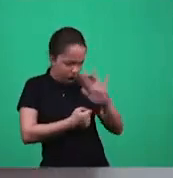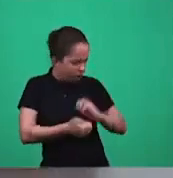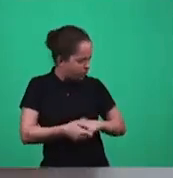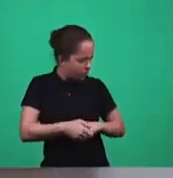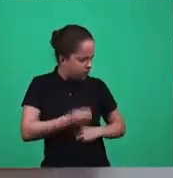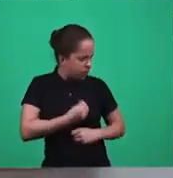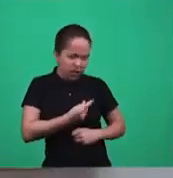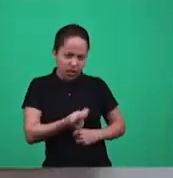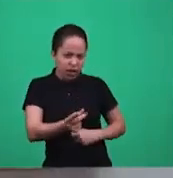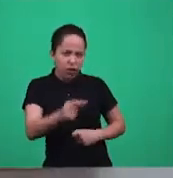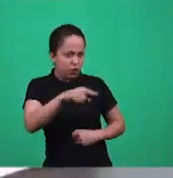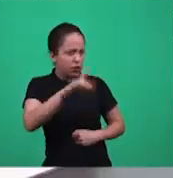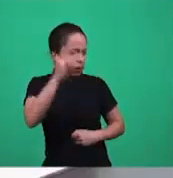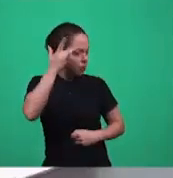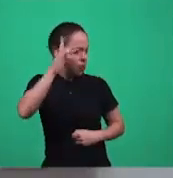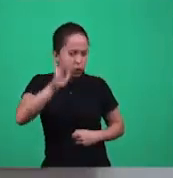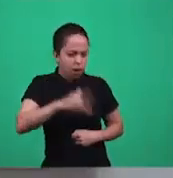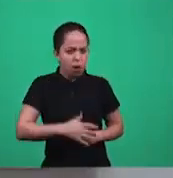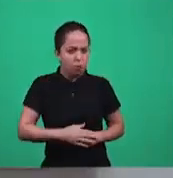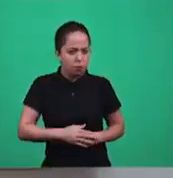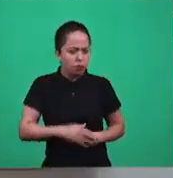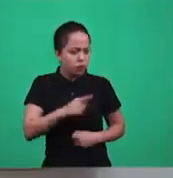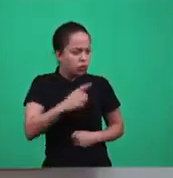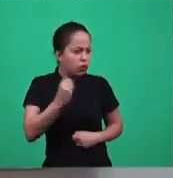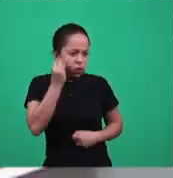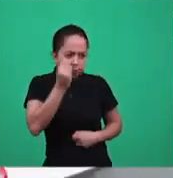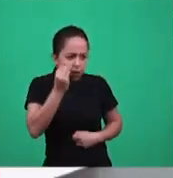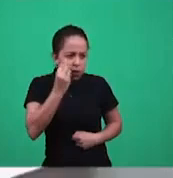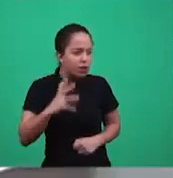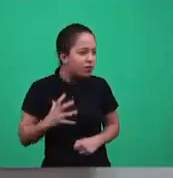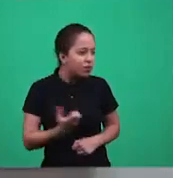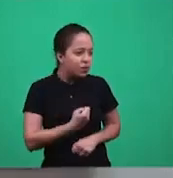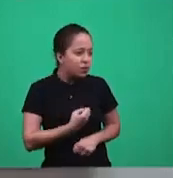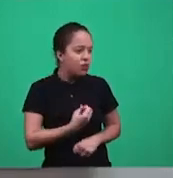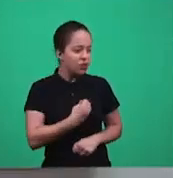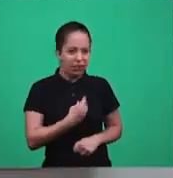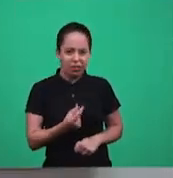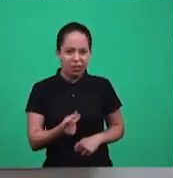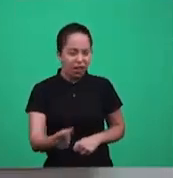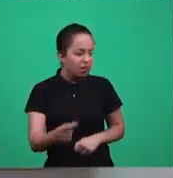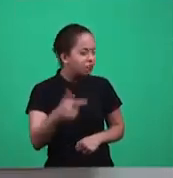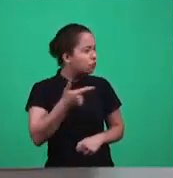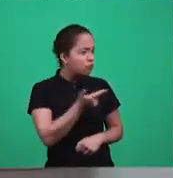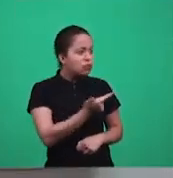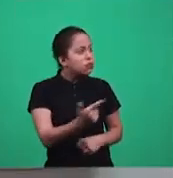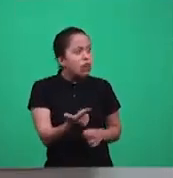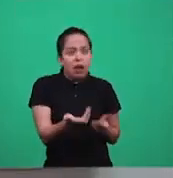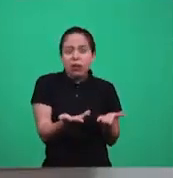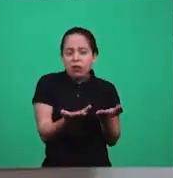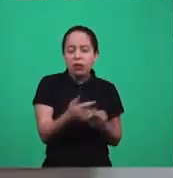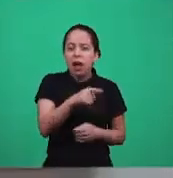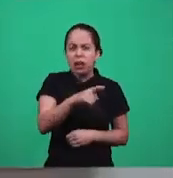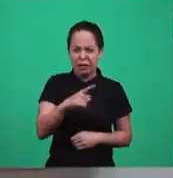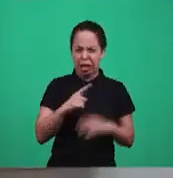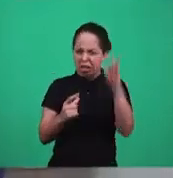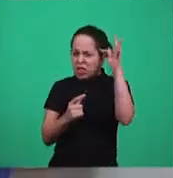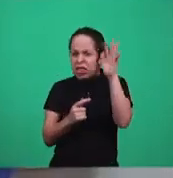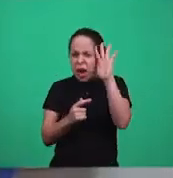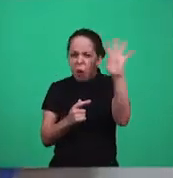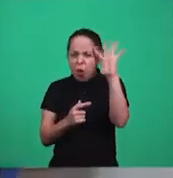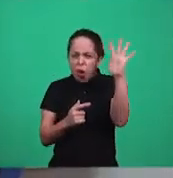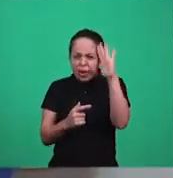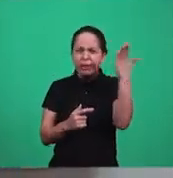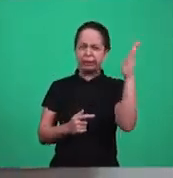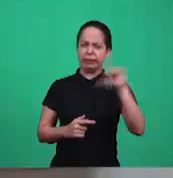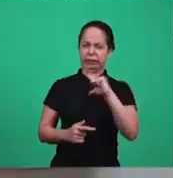You don't know what salvation is? You don't know what eternal life is? You don't have this experience? He knew